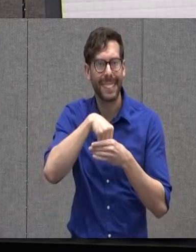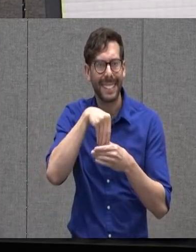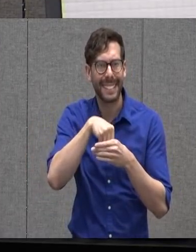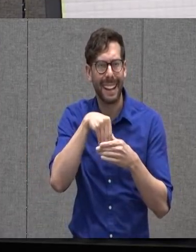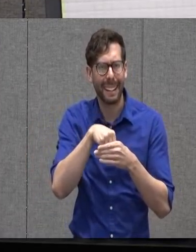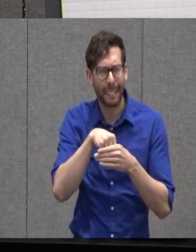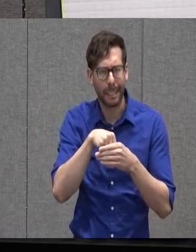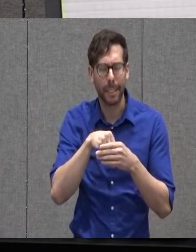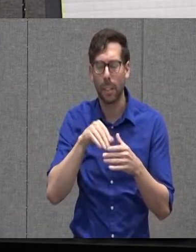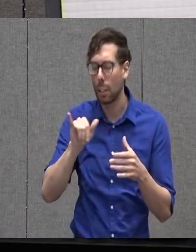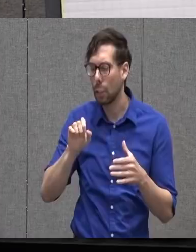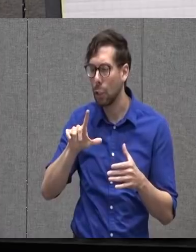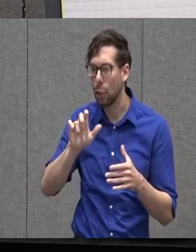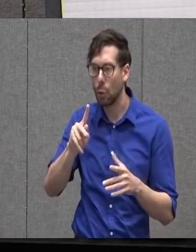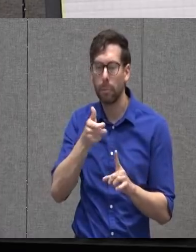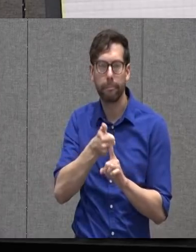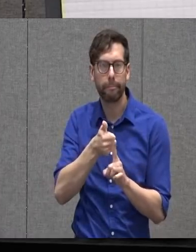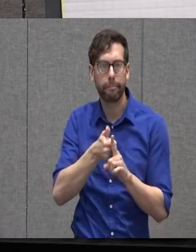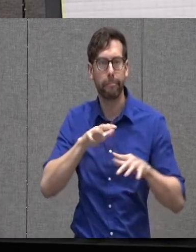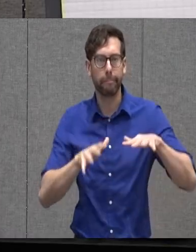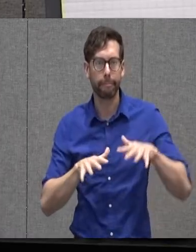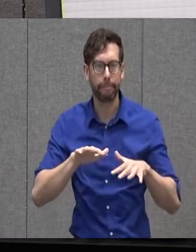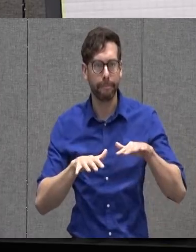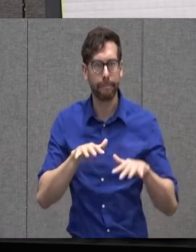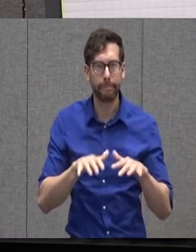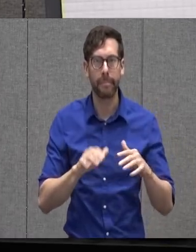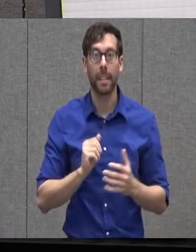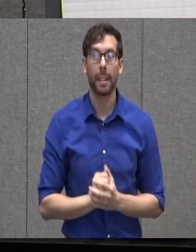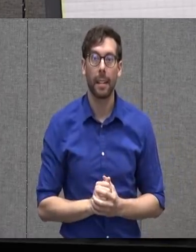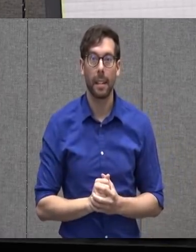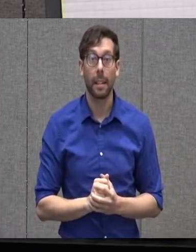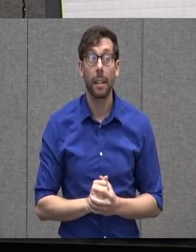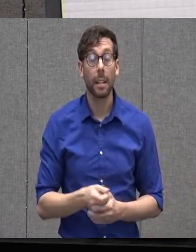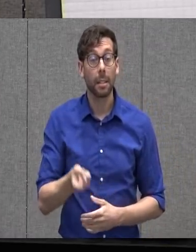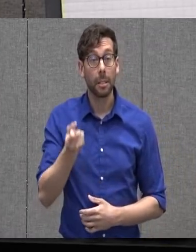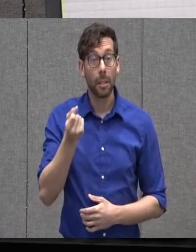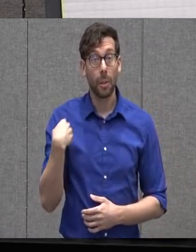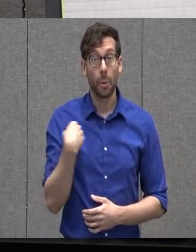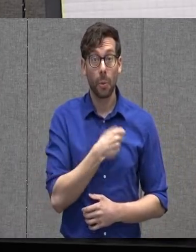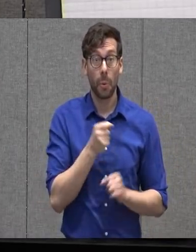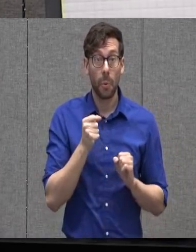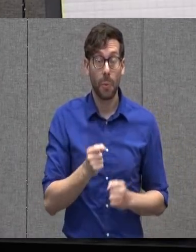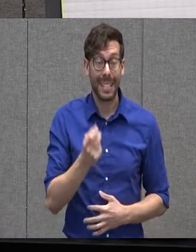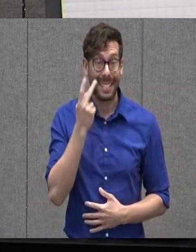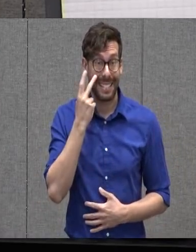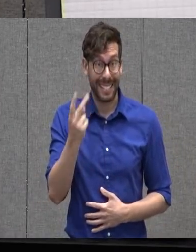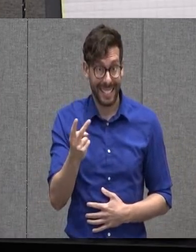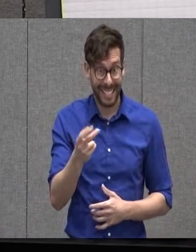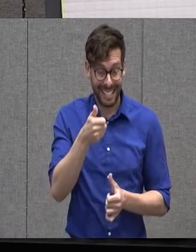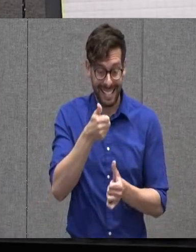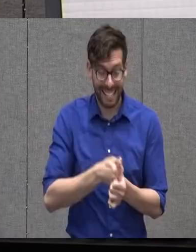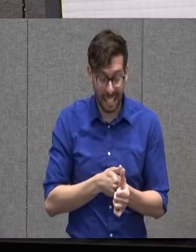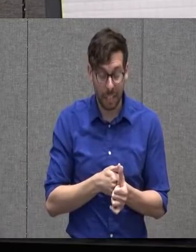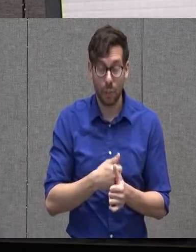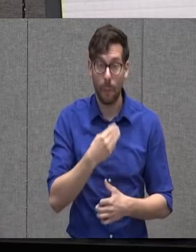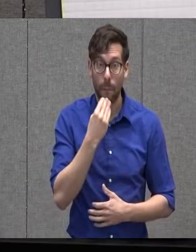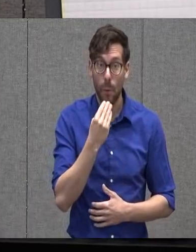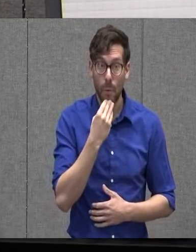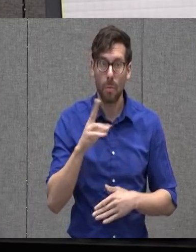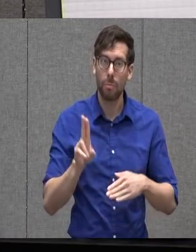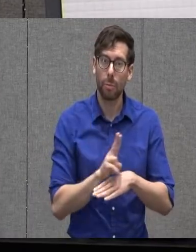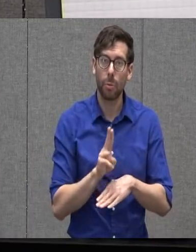matter that we're going to review as well, but we can see each of these individual things. We can use our 5 senses to describe each